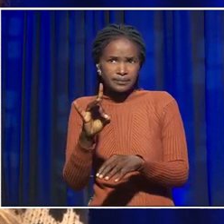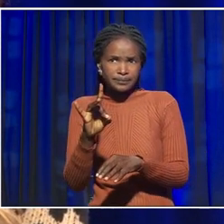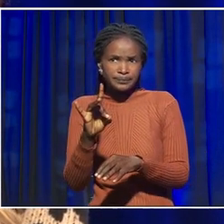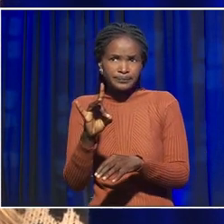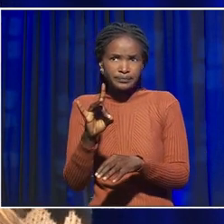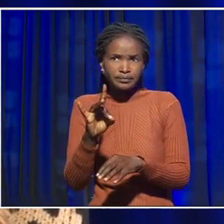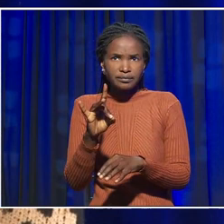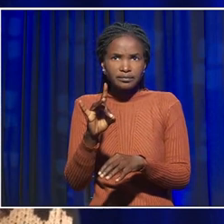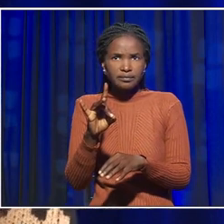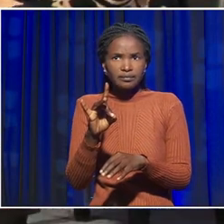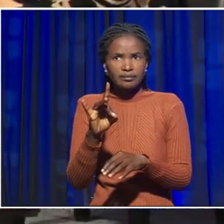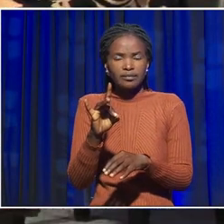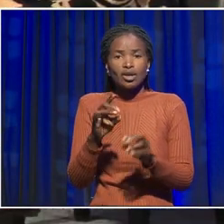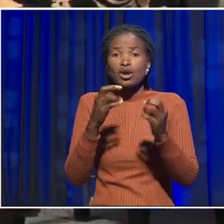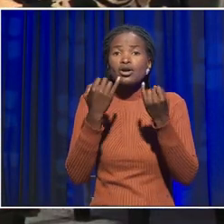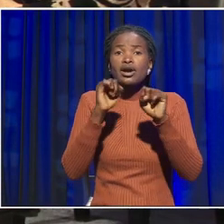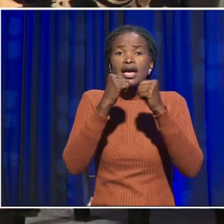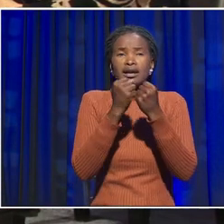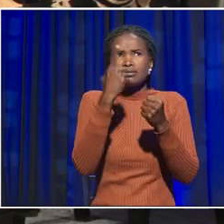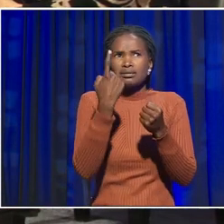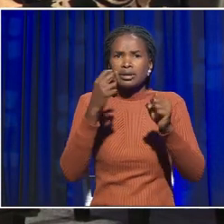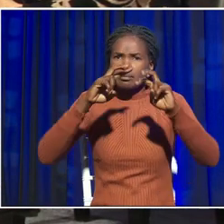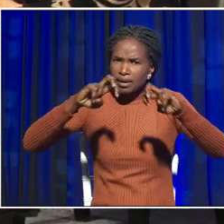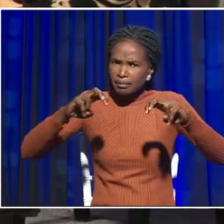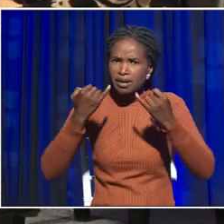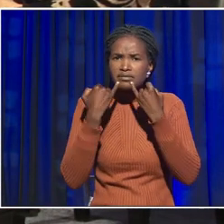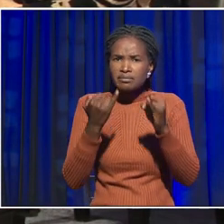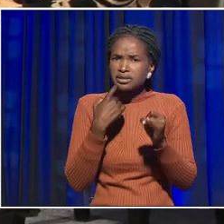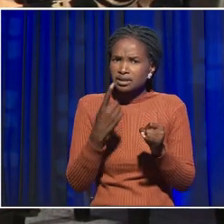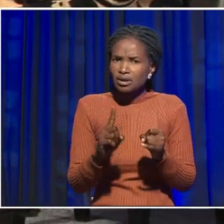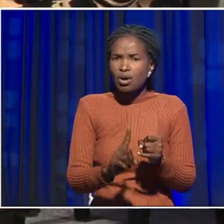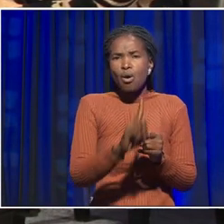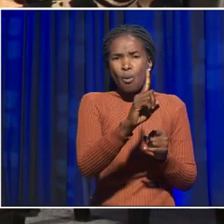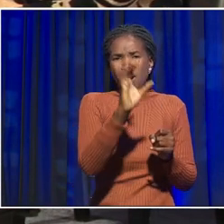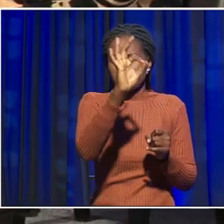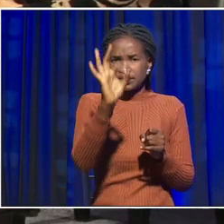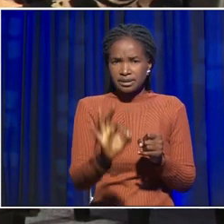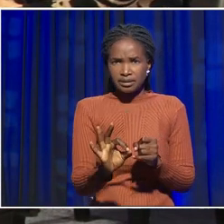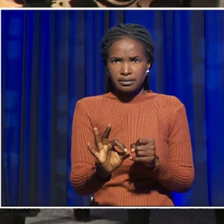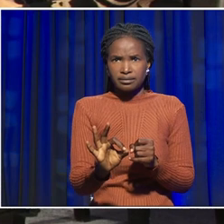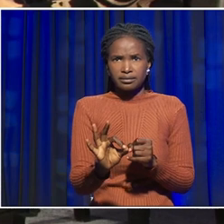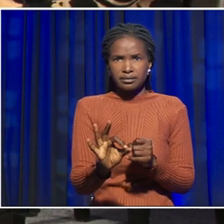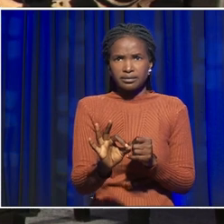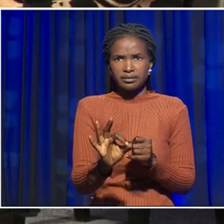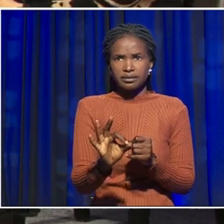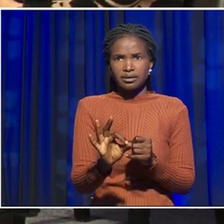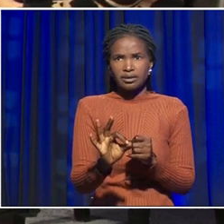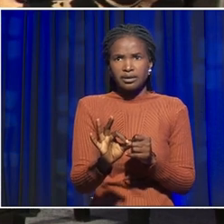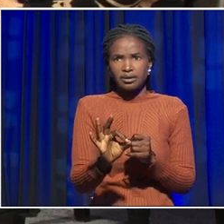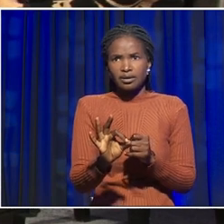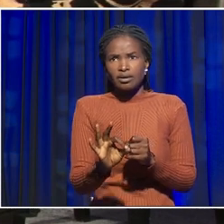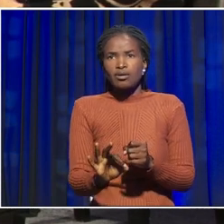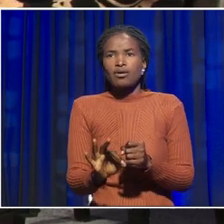2018, according to their research, they claimed that only 1% of the data